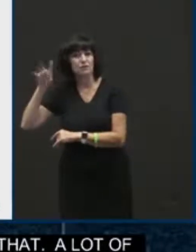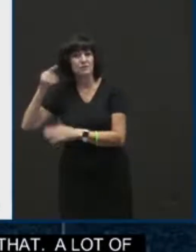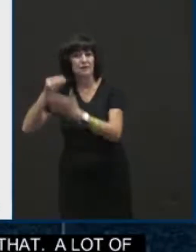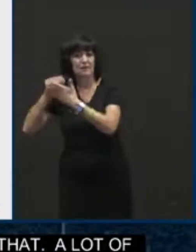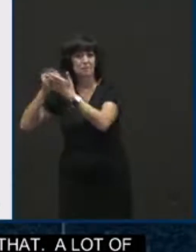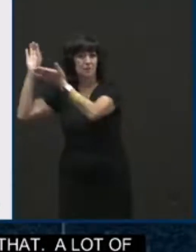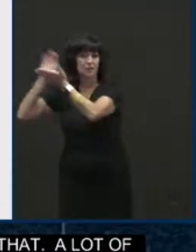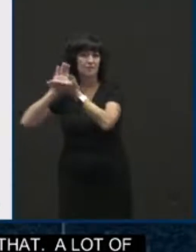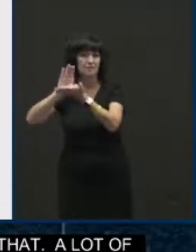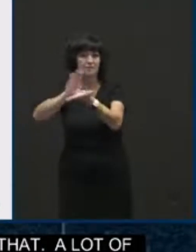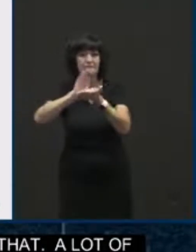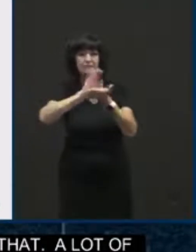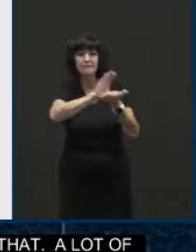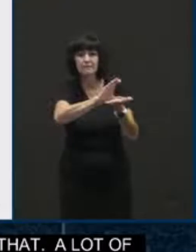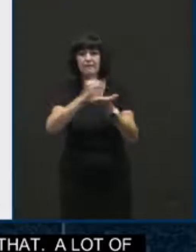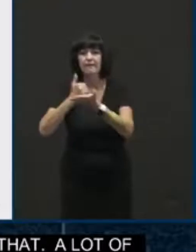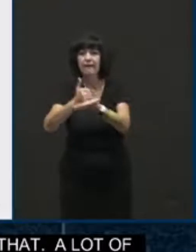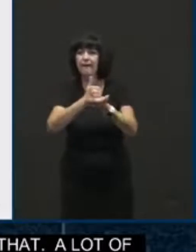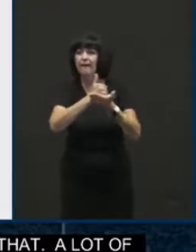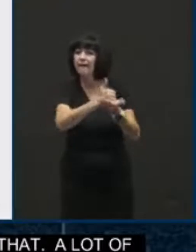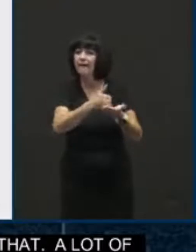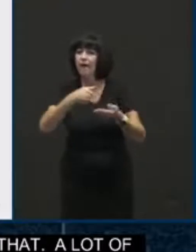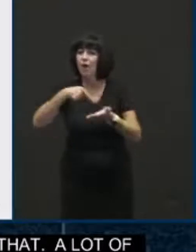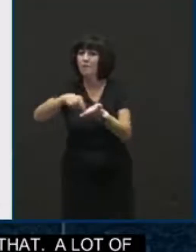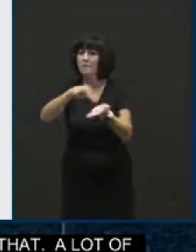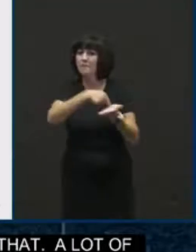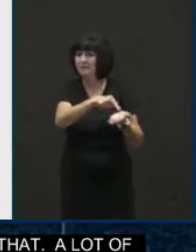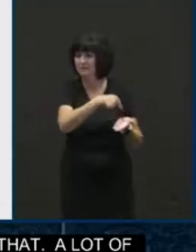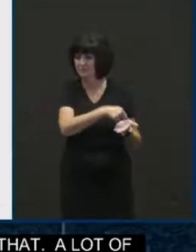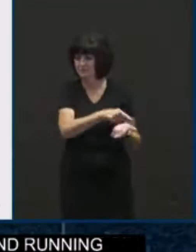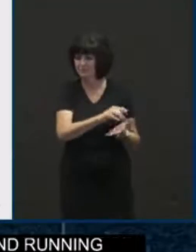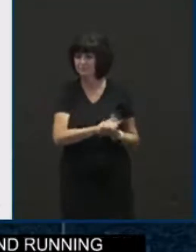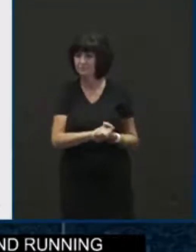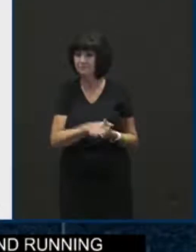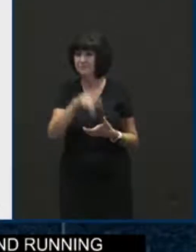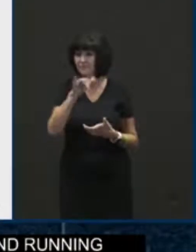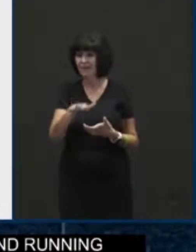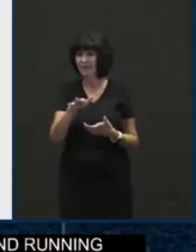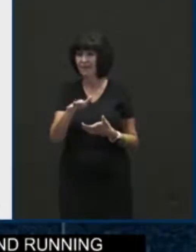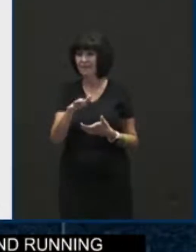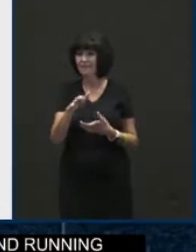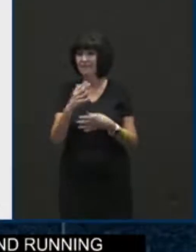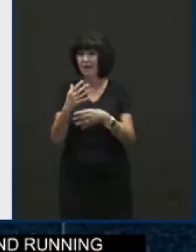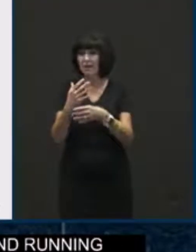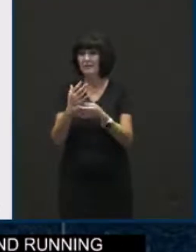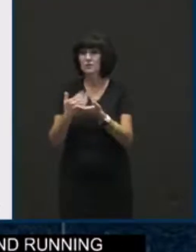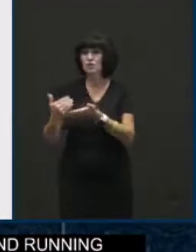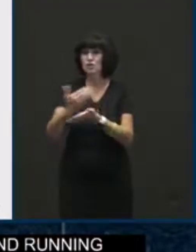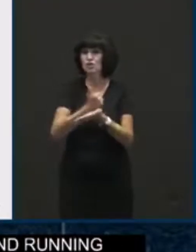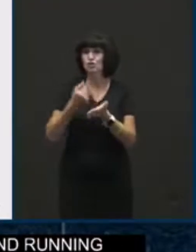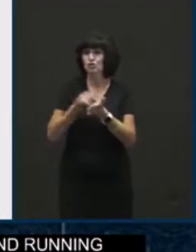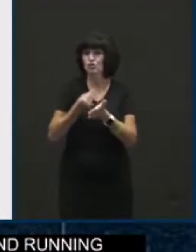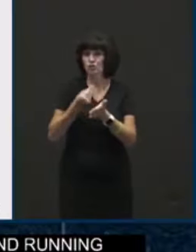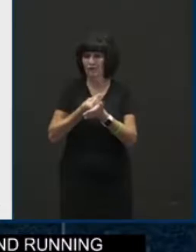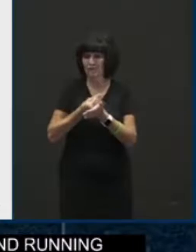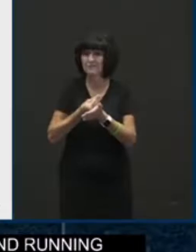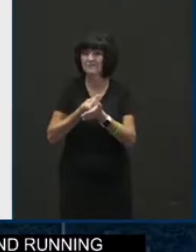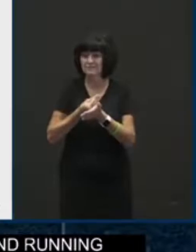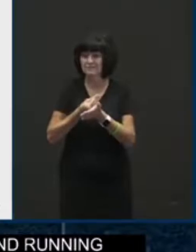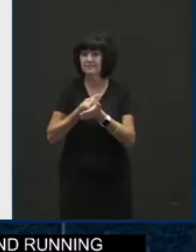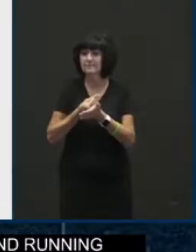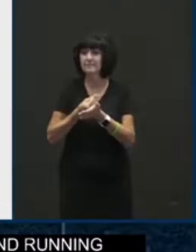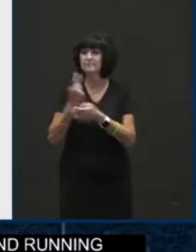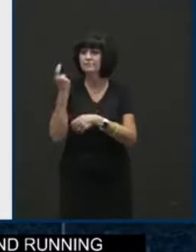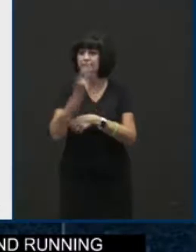The relief grants that we just talked about for small businesses of $100 million, and then, of course, our various